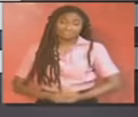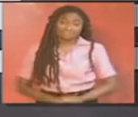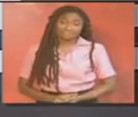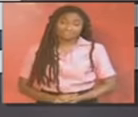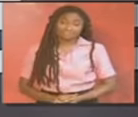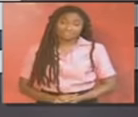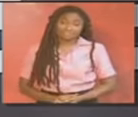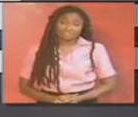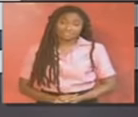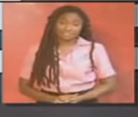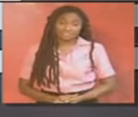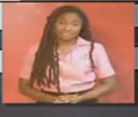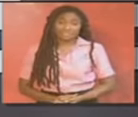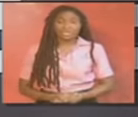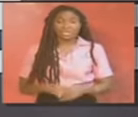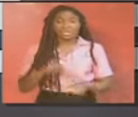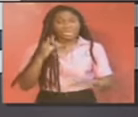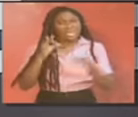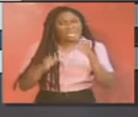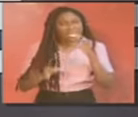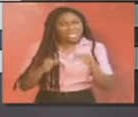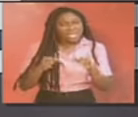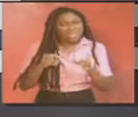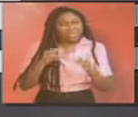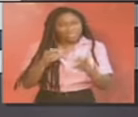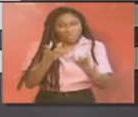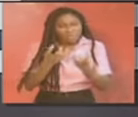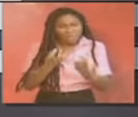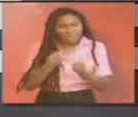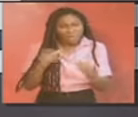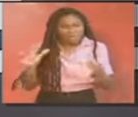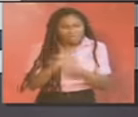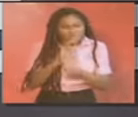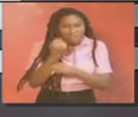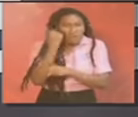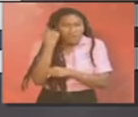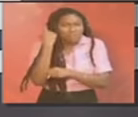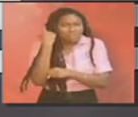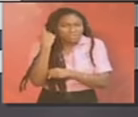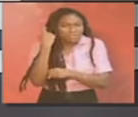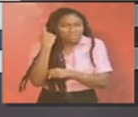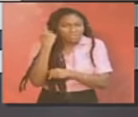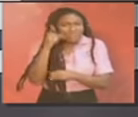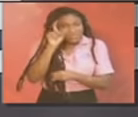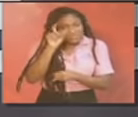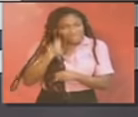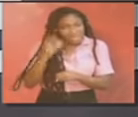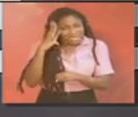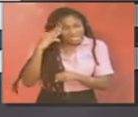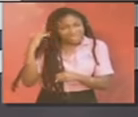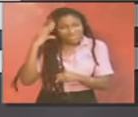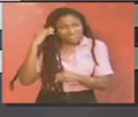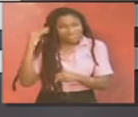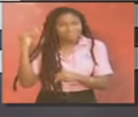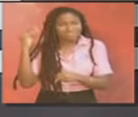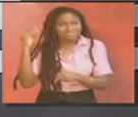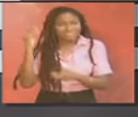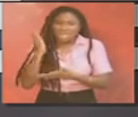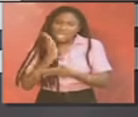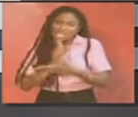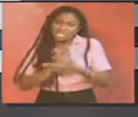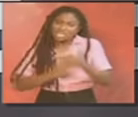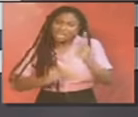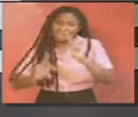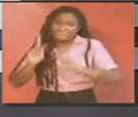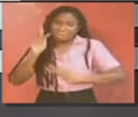We can only relate to things that we have experienced. Some of us really can't experience or relate to